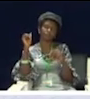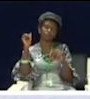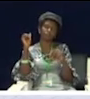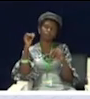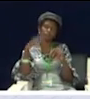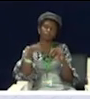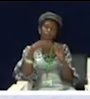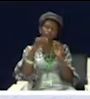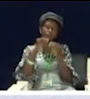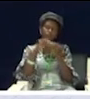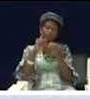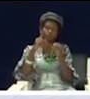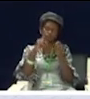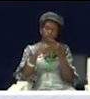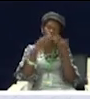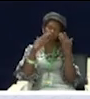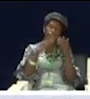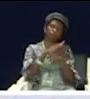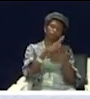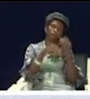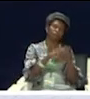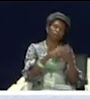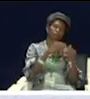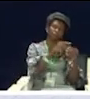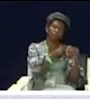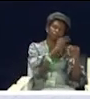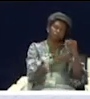Number one, you want to thank the Almighty God